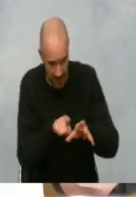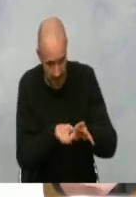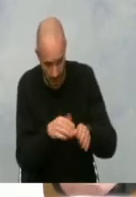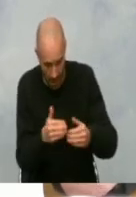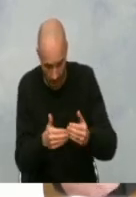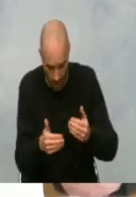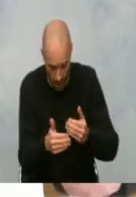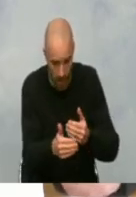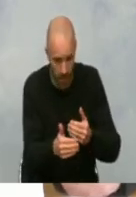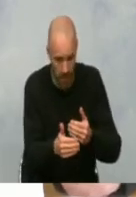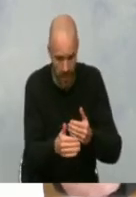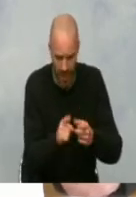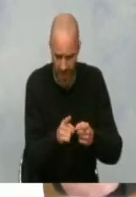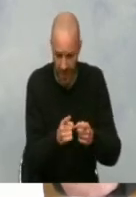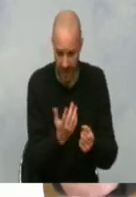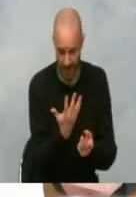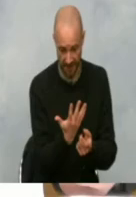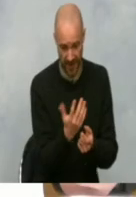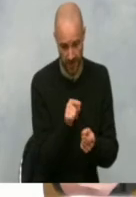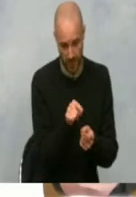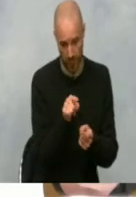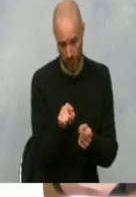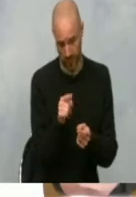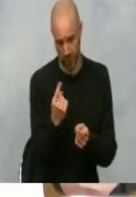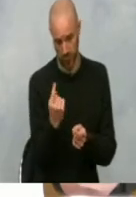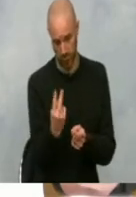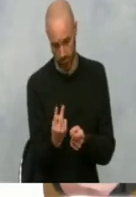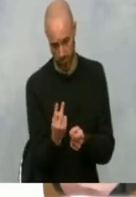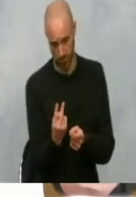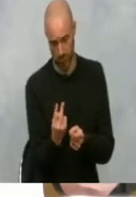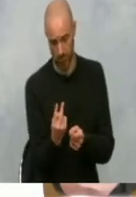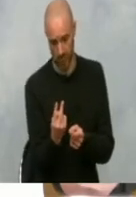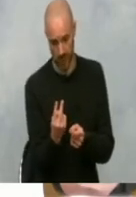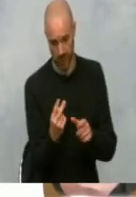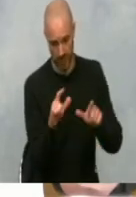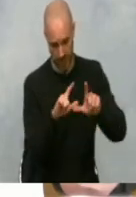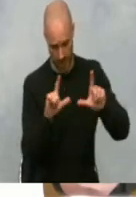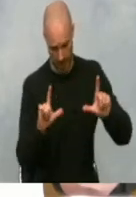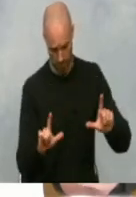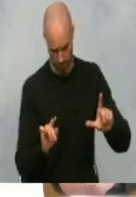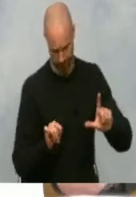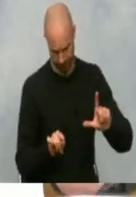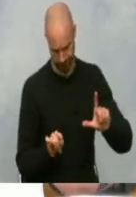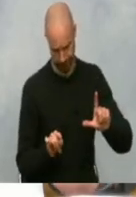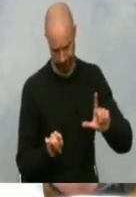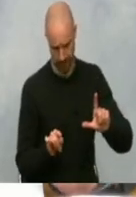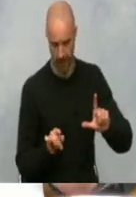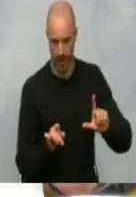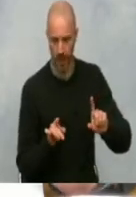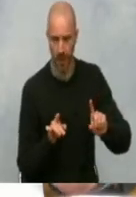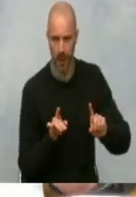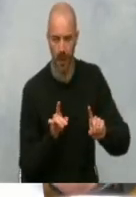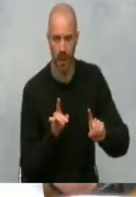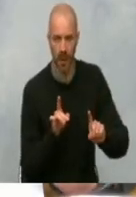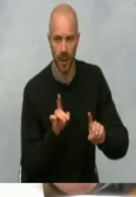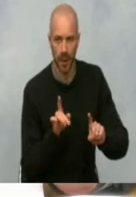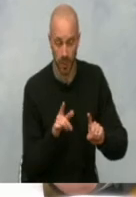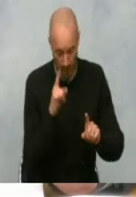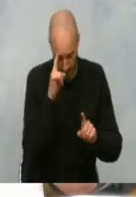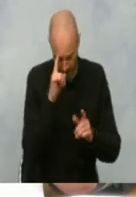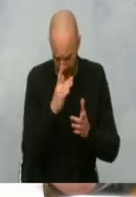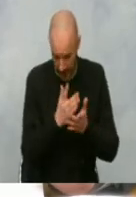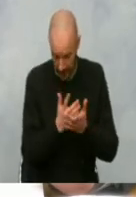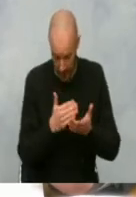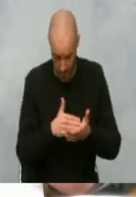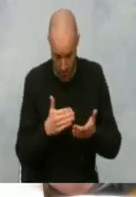that's referenced at 5.12 at the foot of the page. So we believe at this